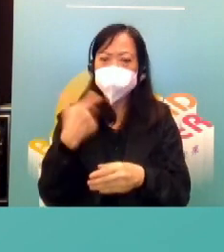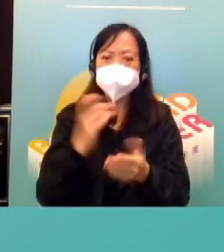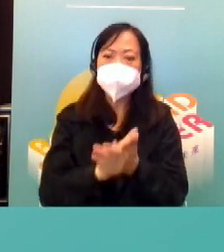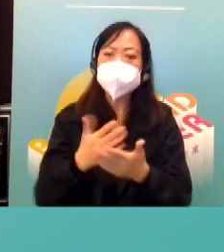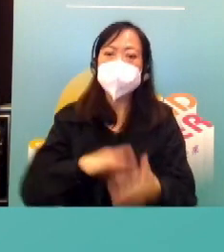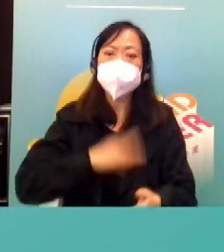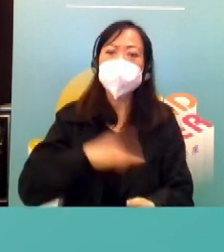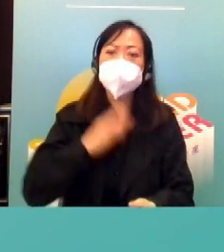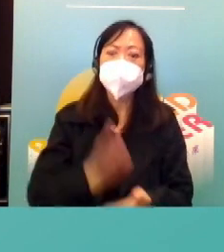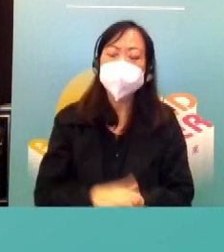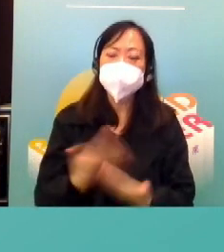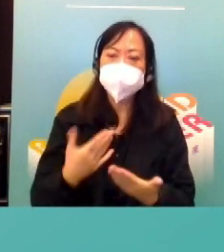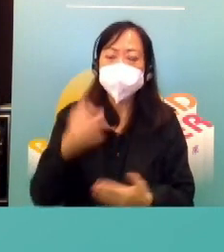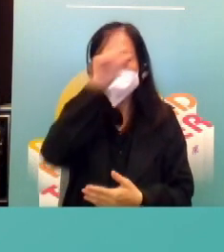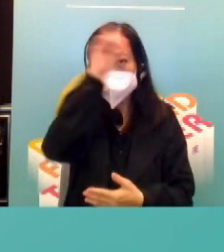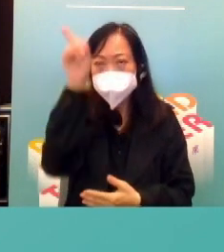and inequalities.